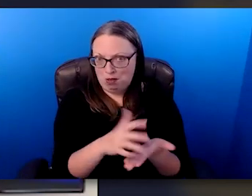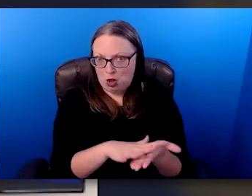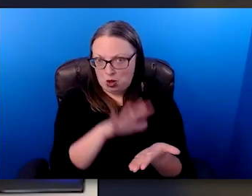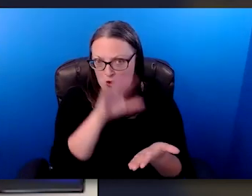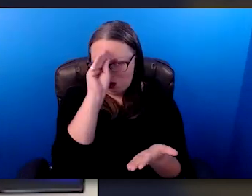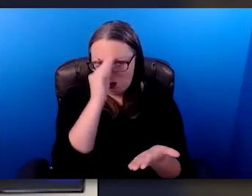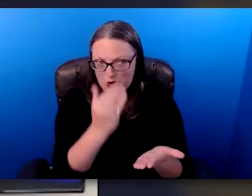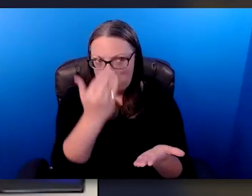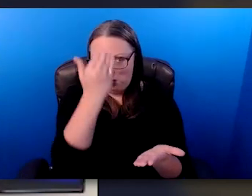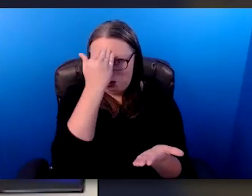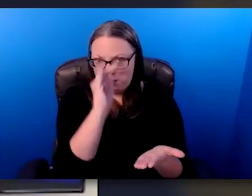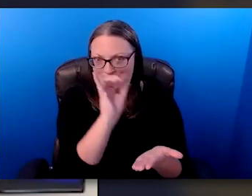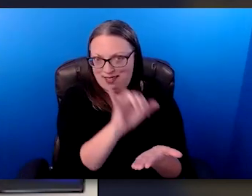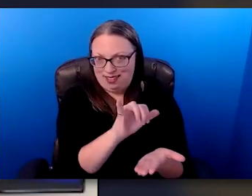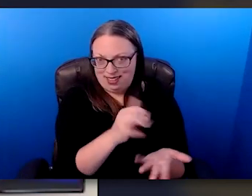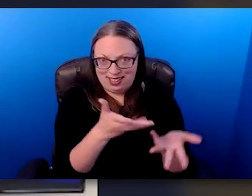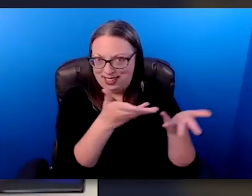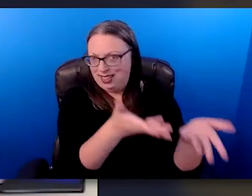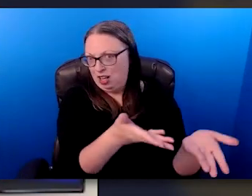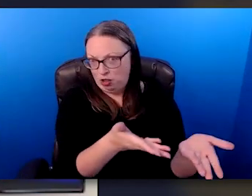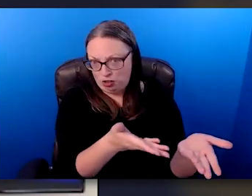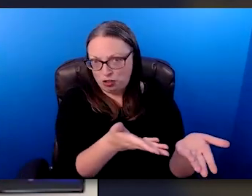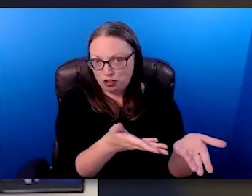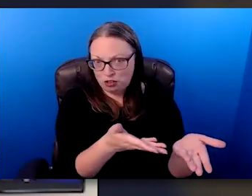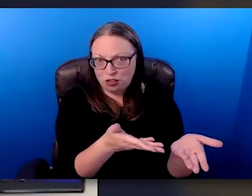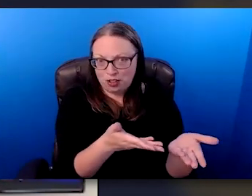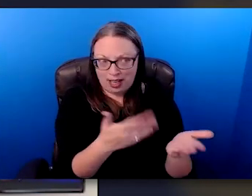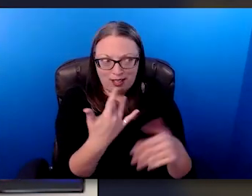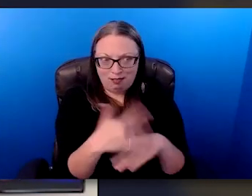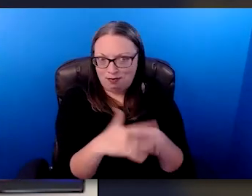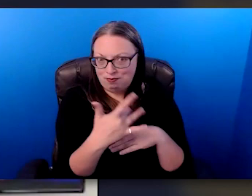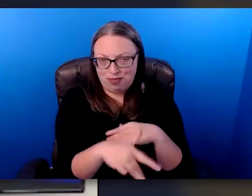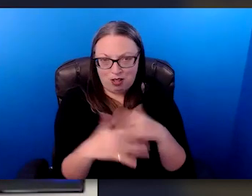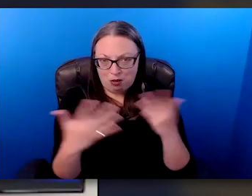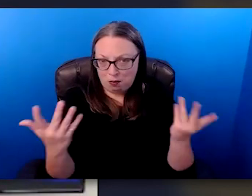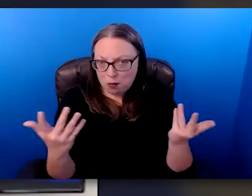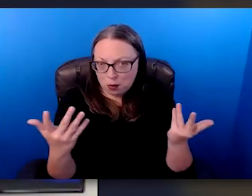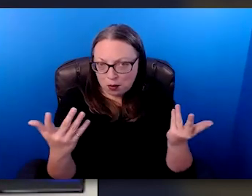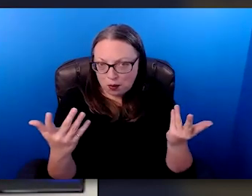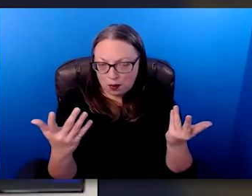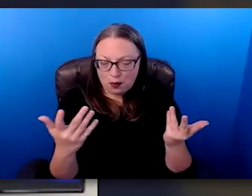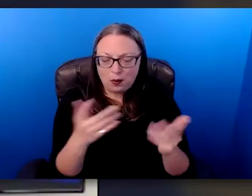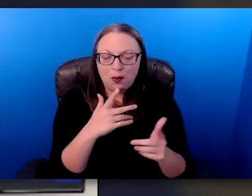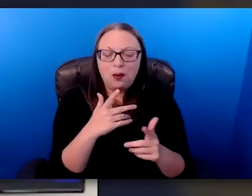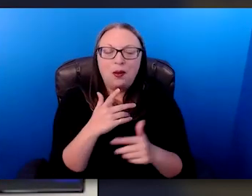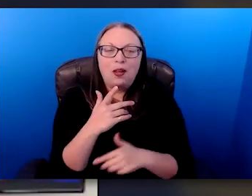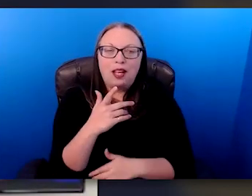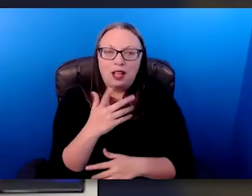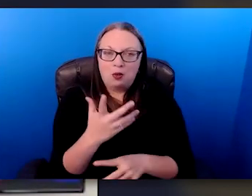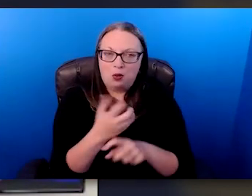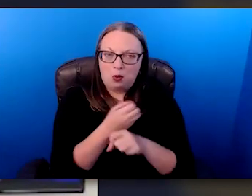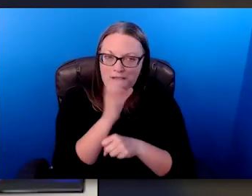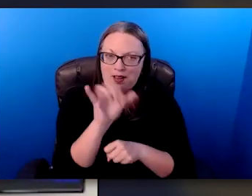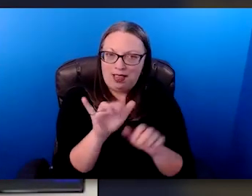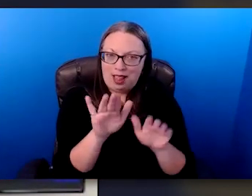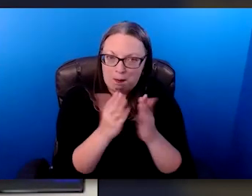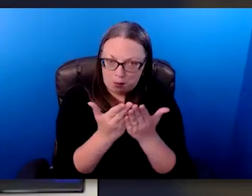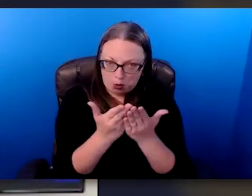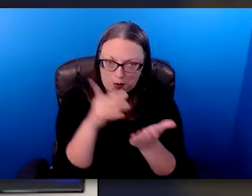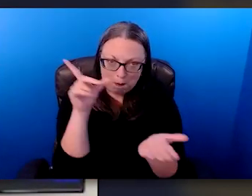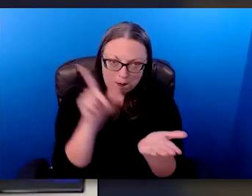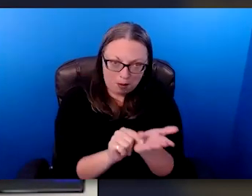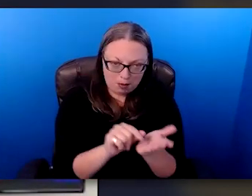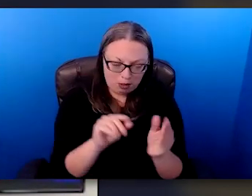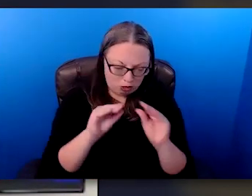that this is in existence and is readily available? And was able to get that book out very